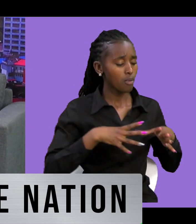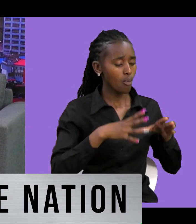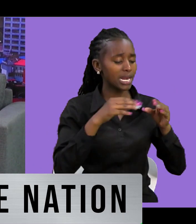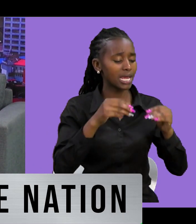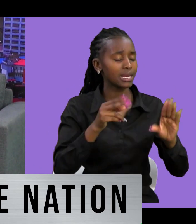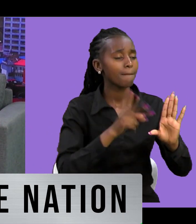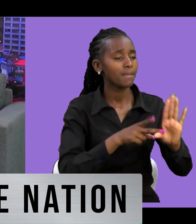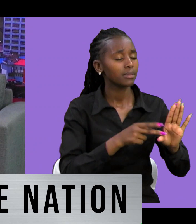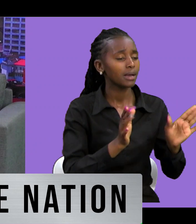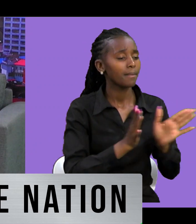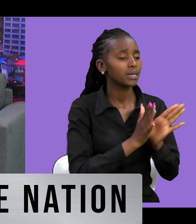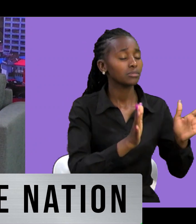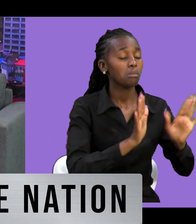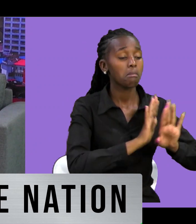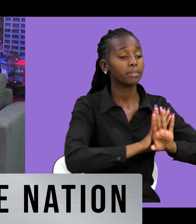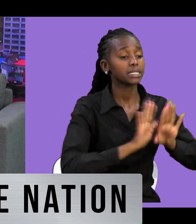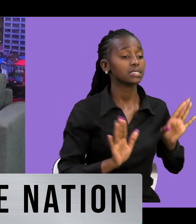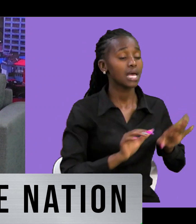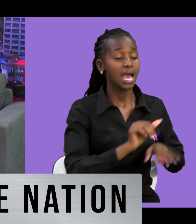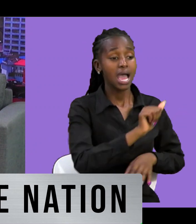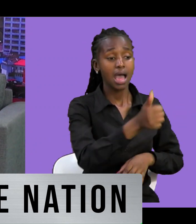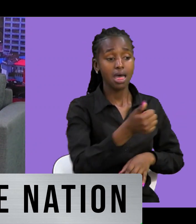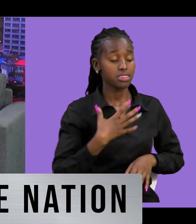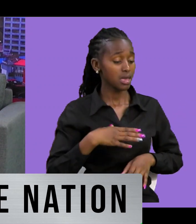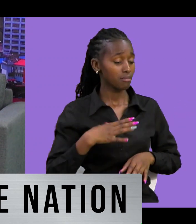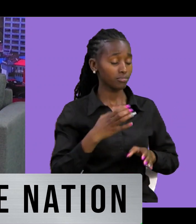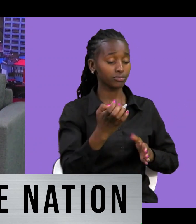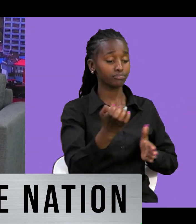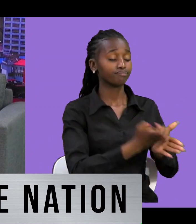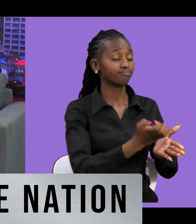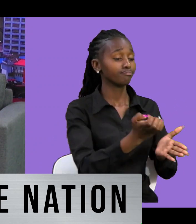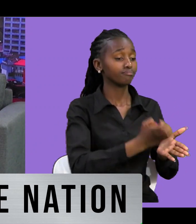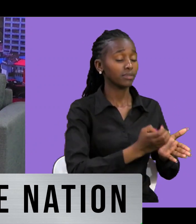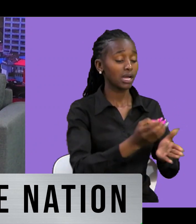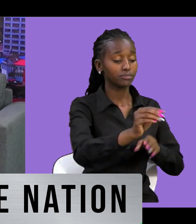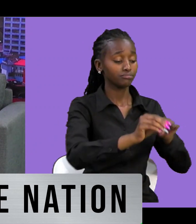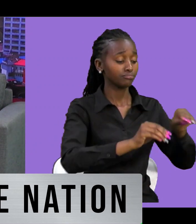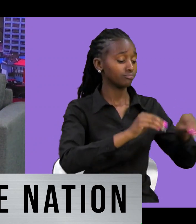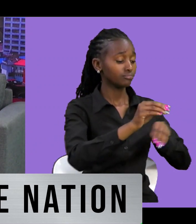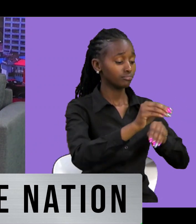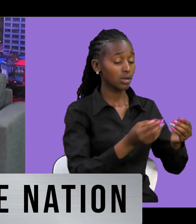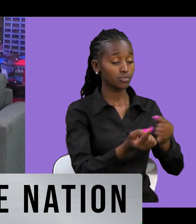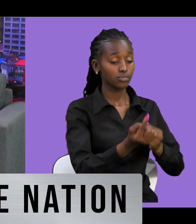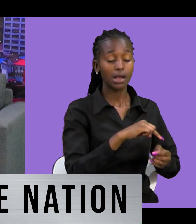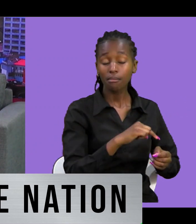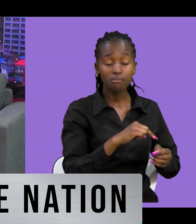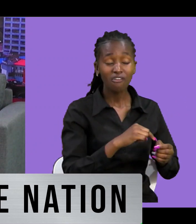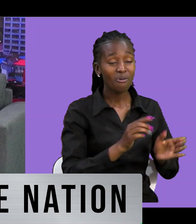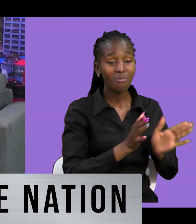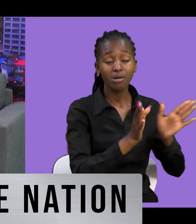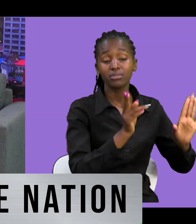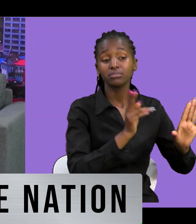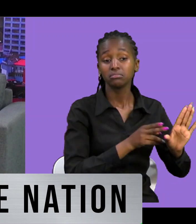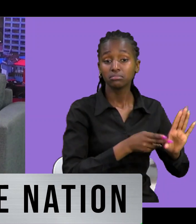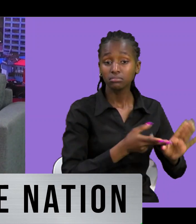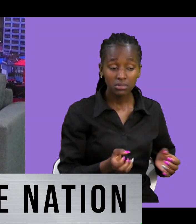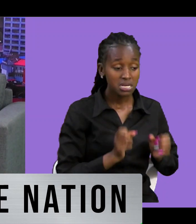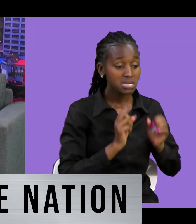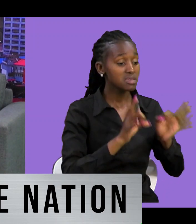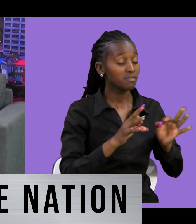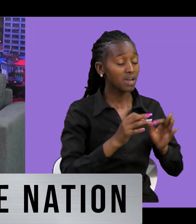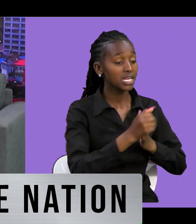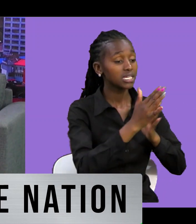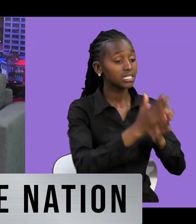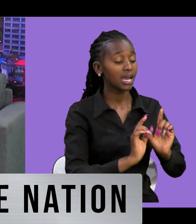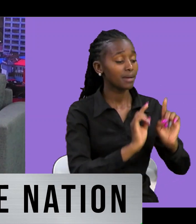public participation forums. Whenever a leader comes around, maybe the county leadership, to ask your views, should we